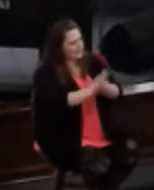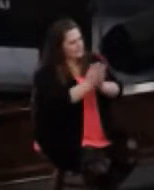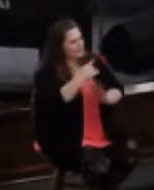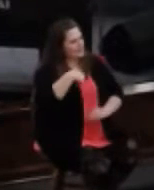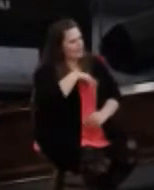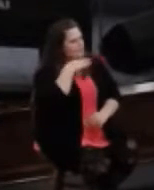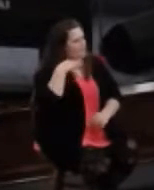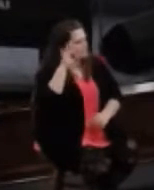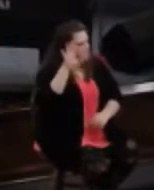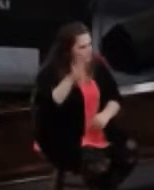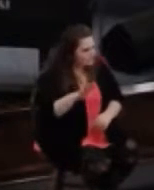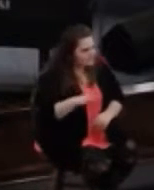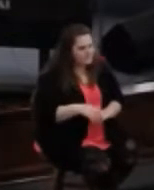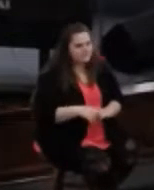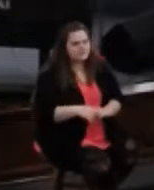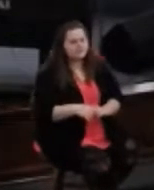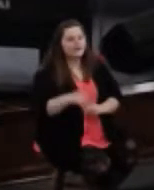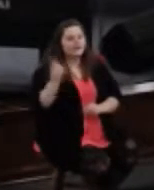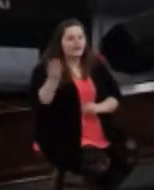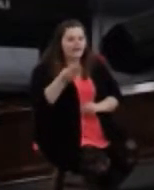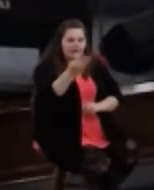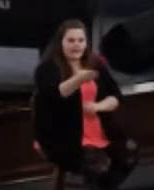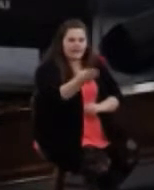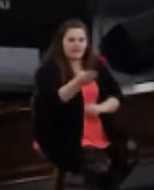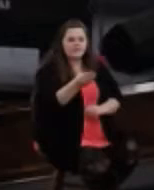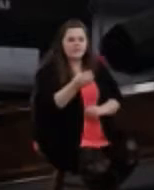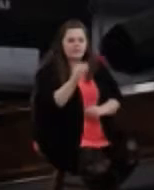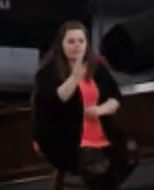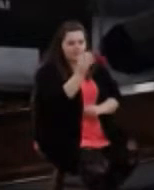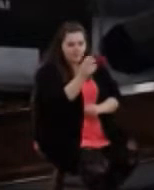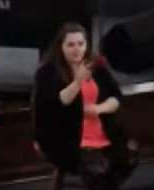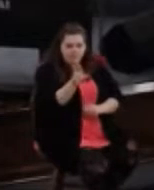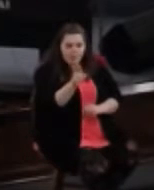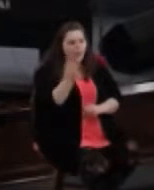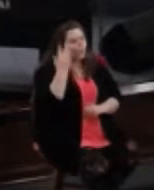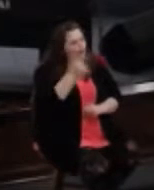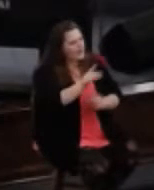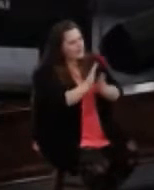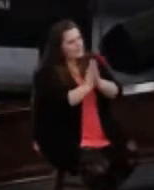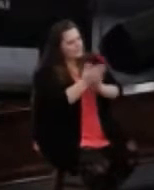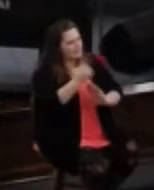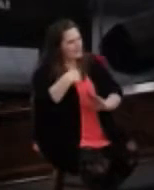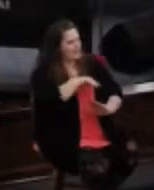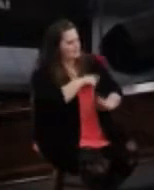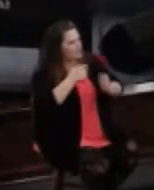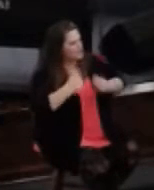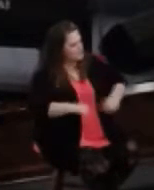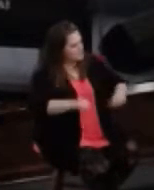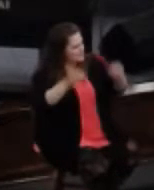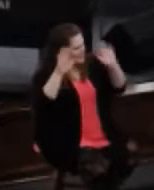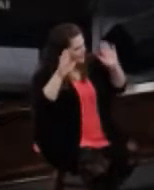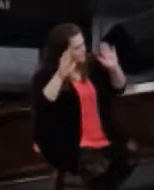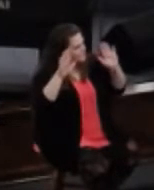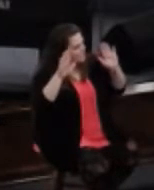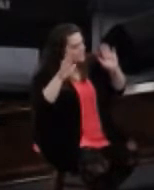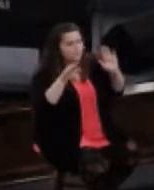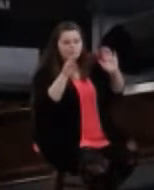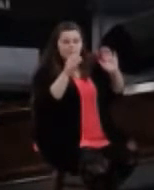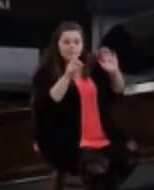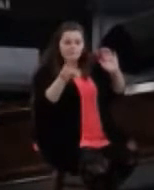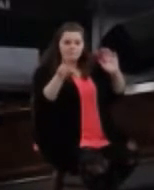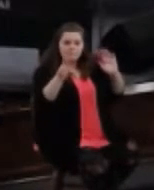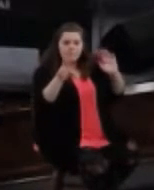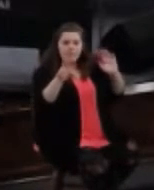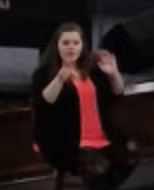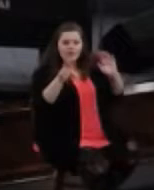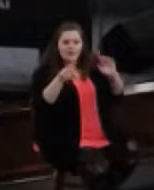priest. And they gave him myrrh because he became our sacrifice. Myrrh